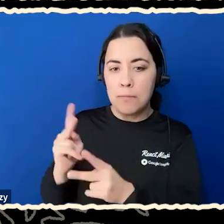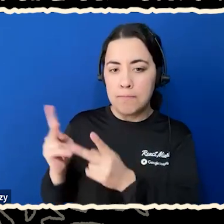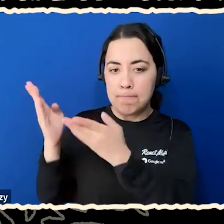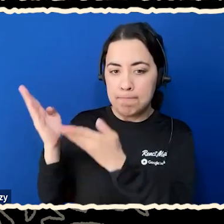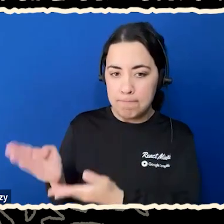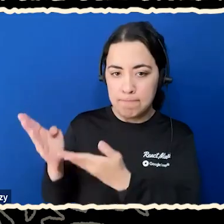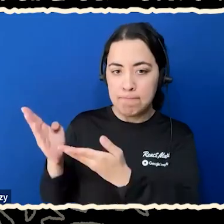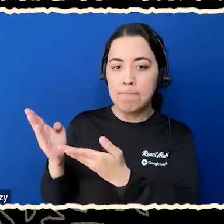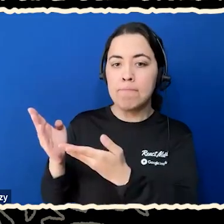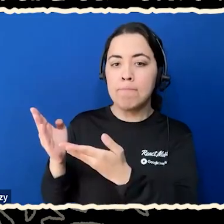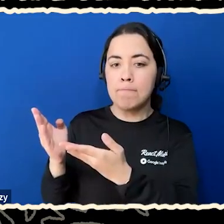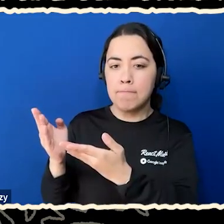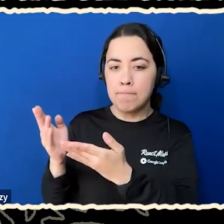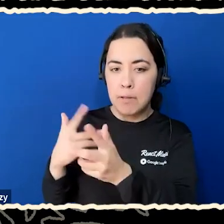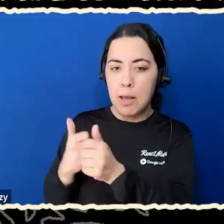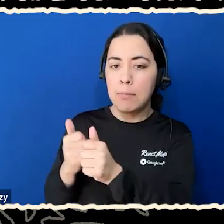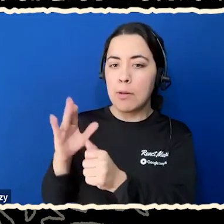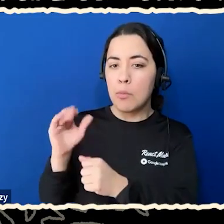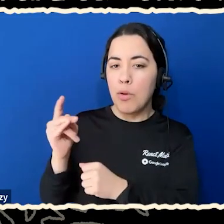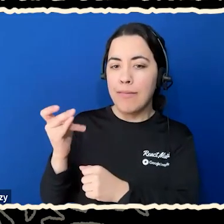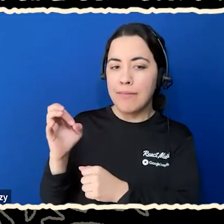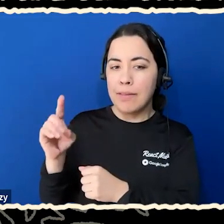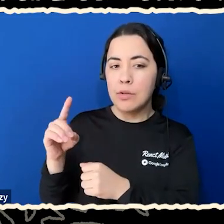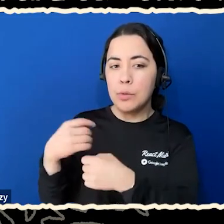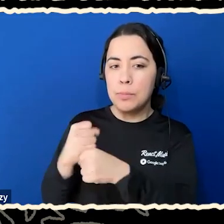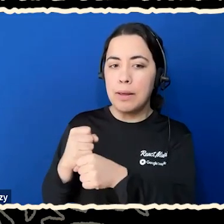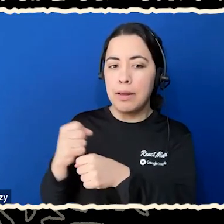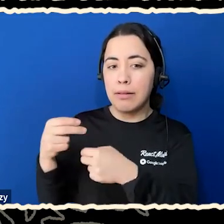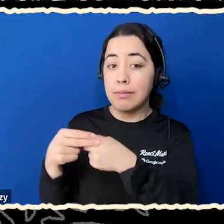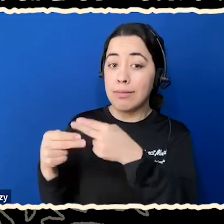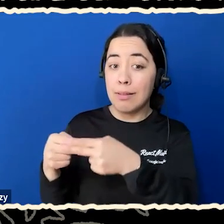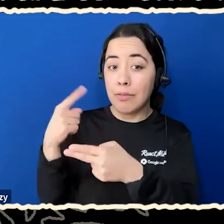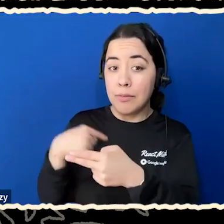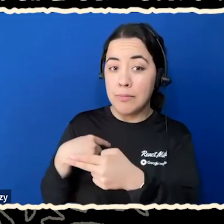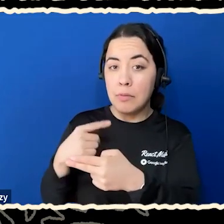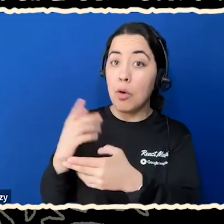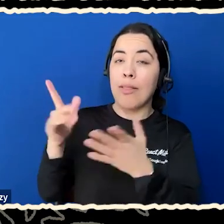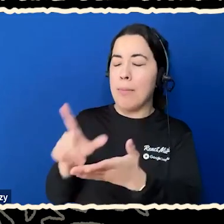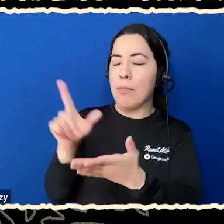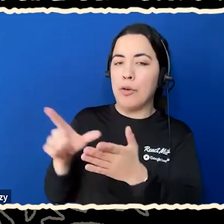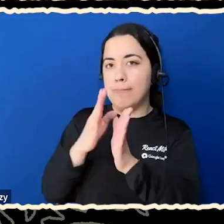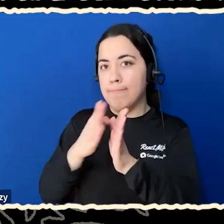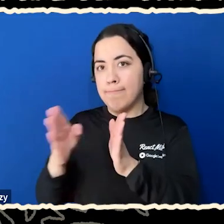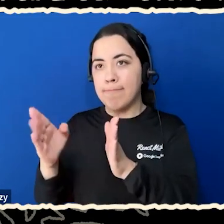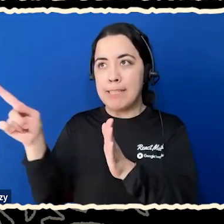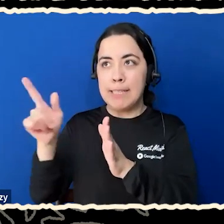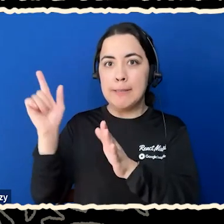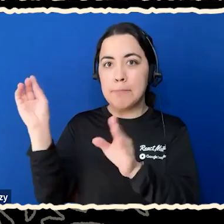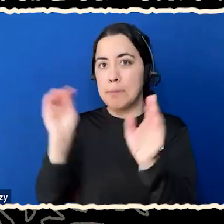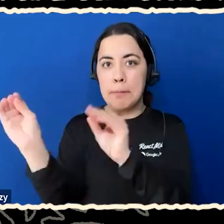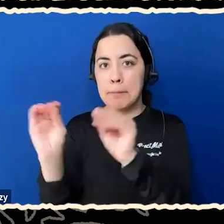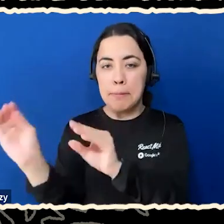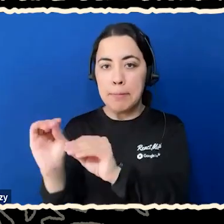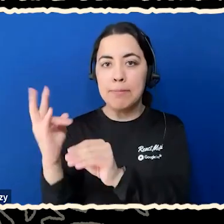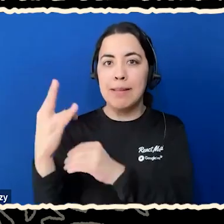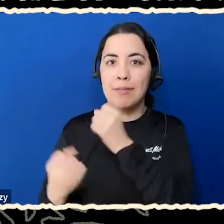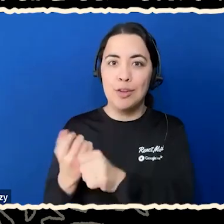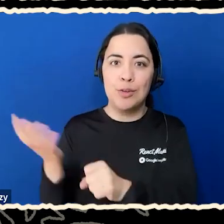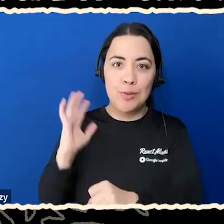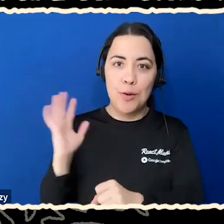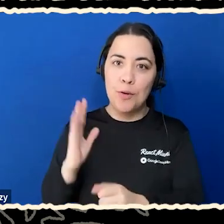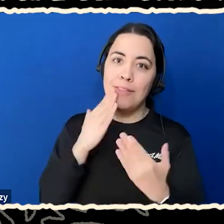who created this library 7 years ago. So I would like to thank you very much for your attention. And